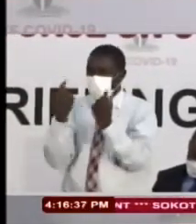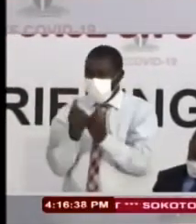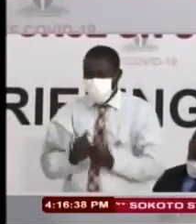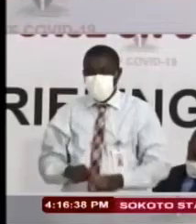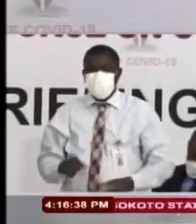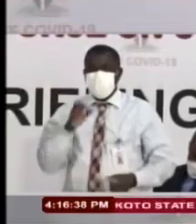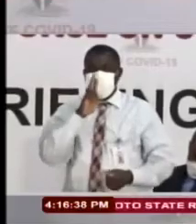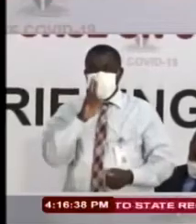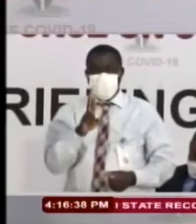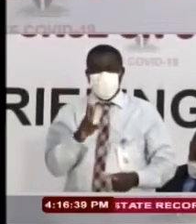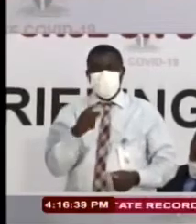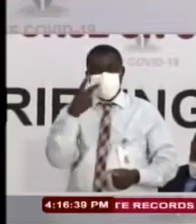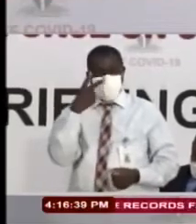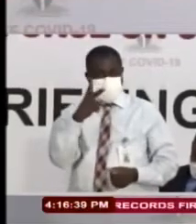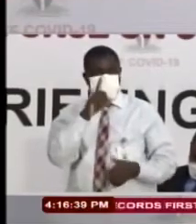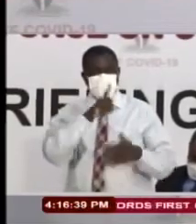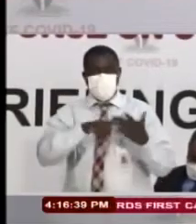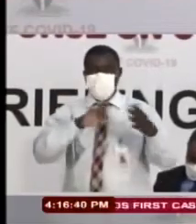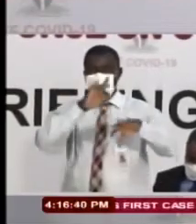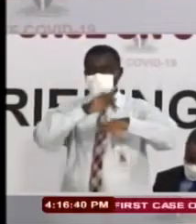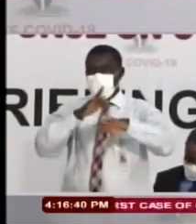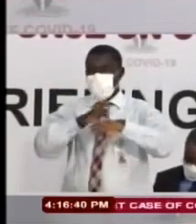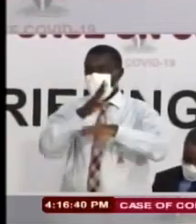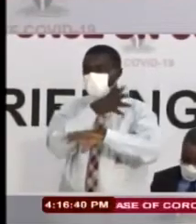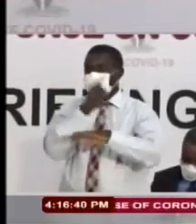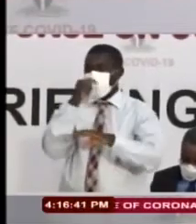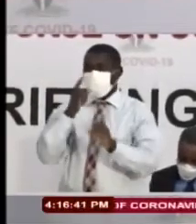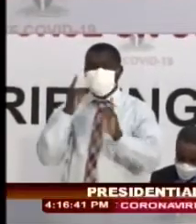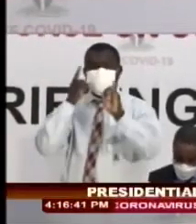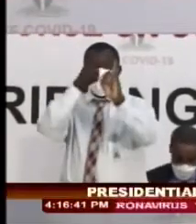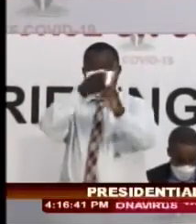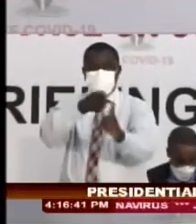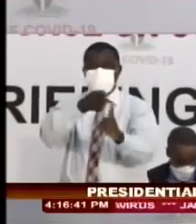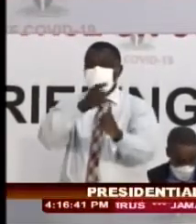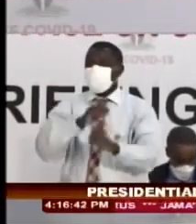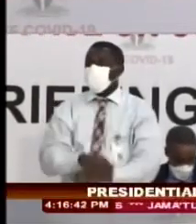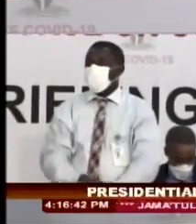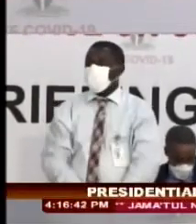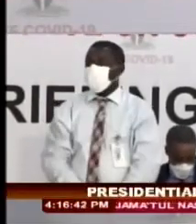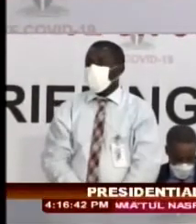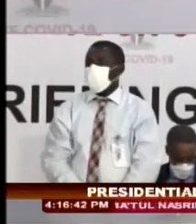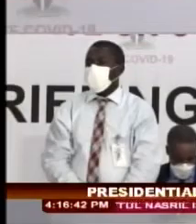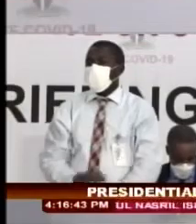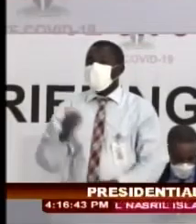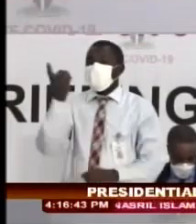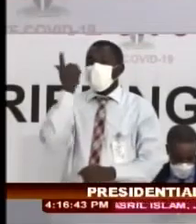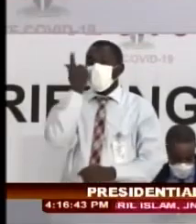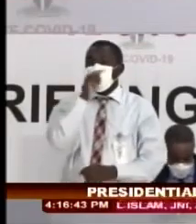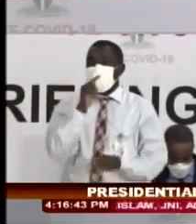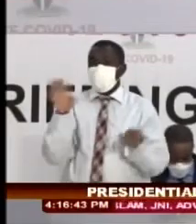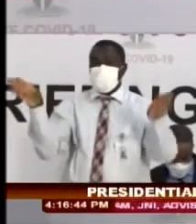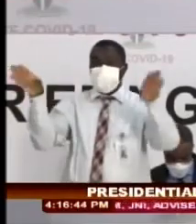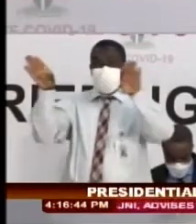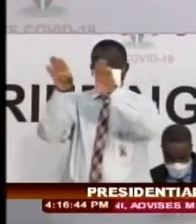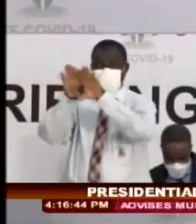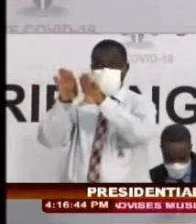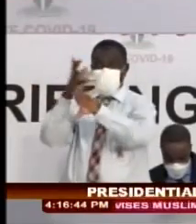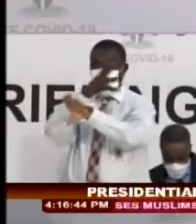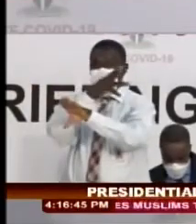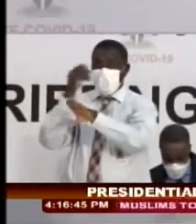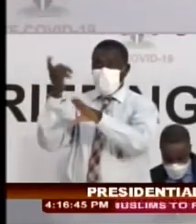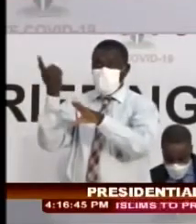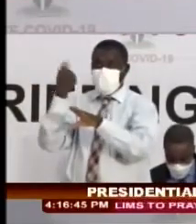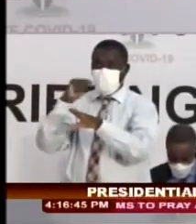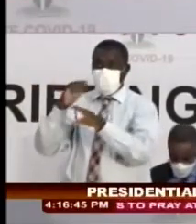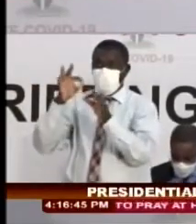objectives. Let me remind us all that the lockdown and the subsequent extension was to